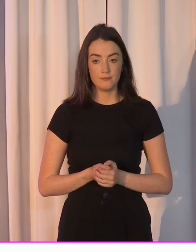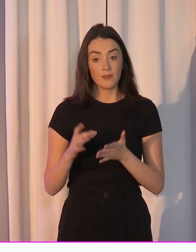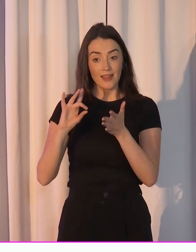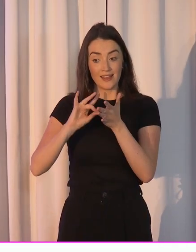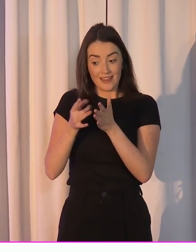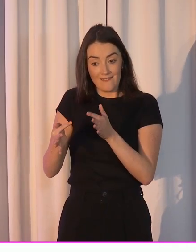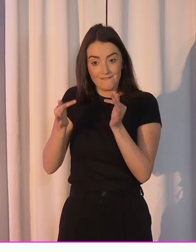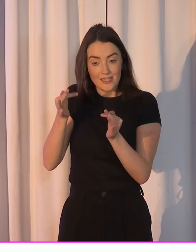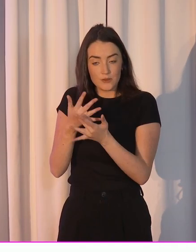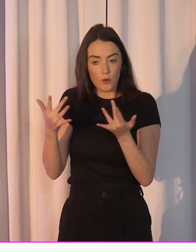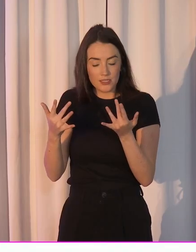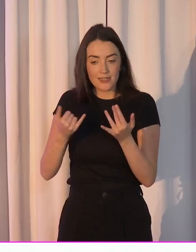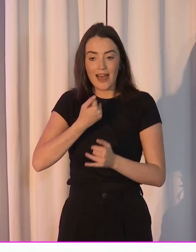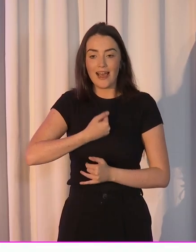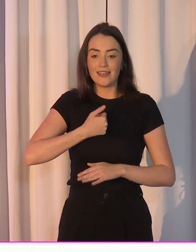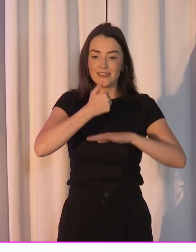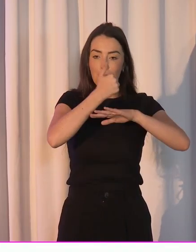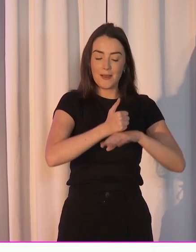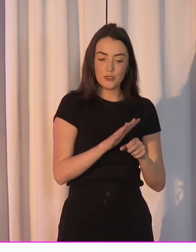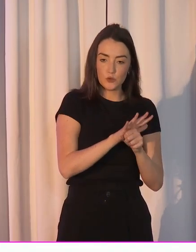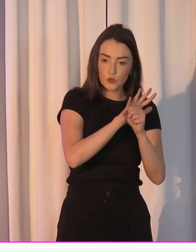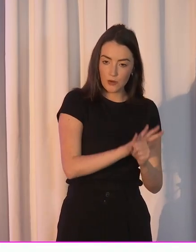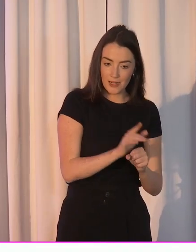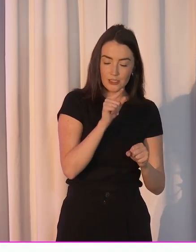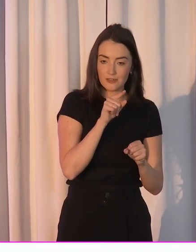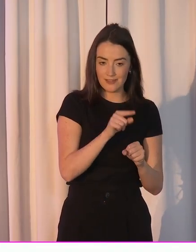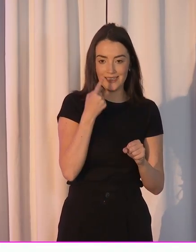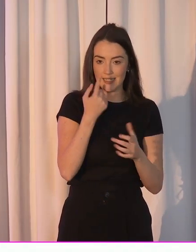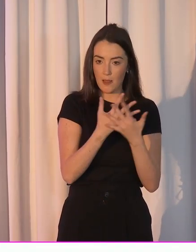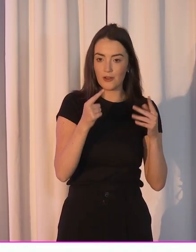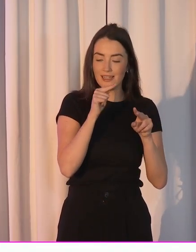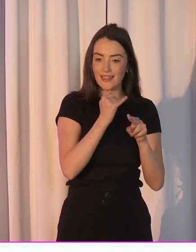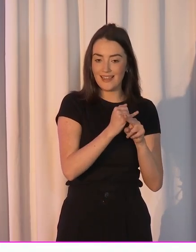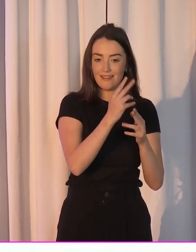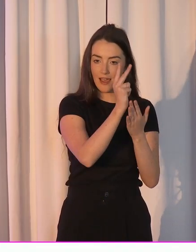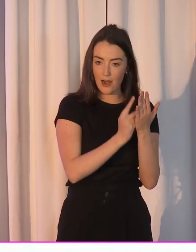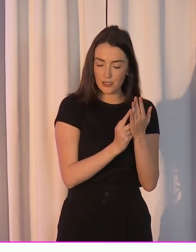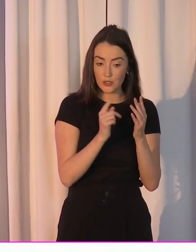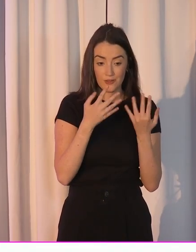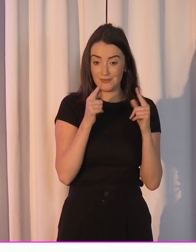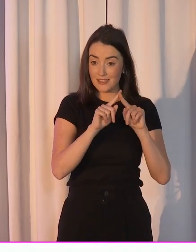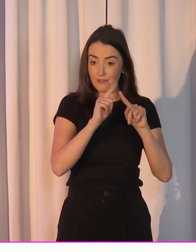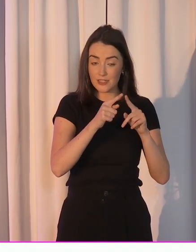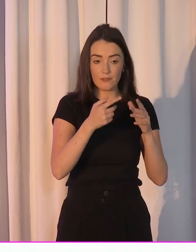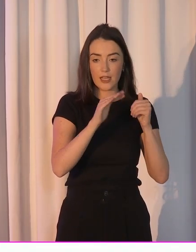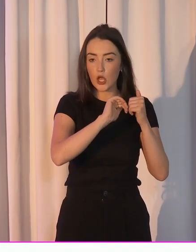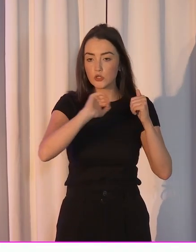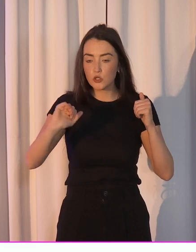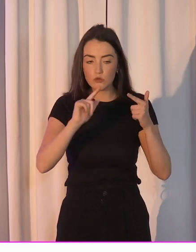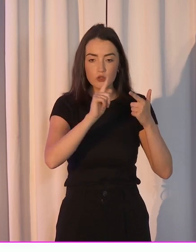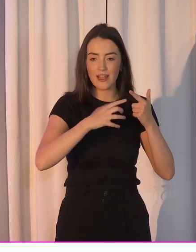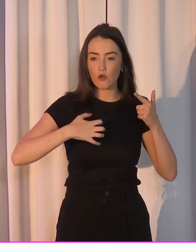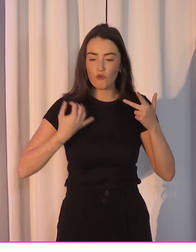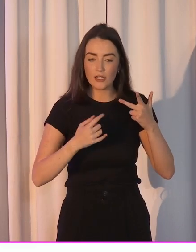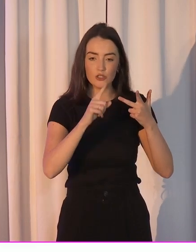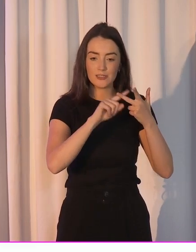insights. Identity-based discrimination is pervasive in the arts sector, manifesting through various forms of exclusion,